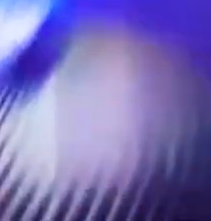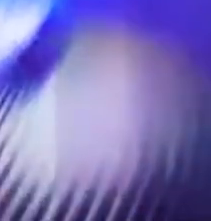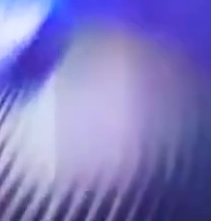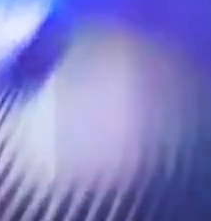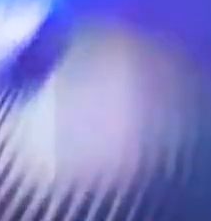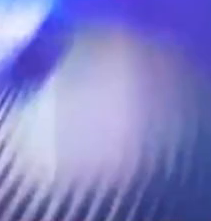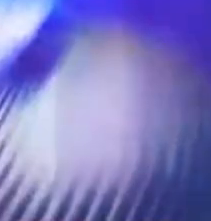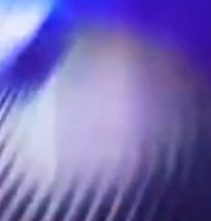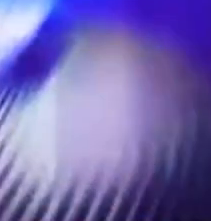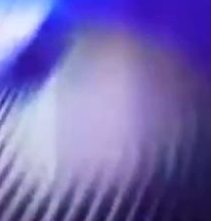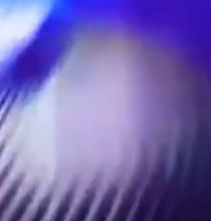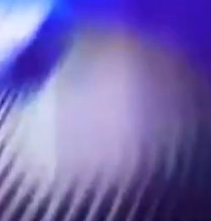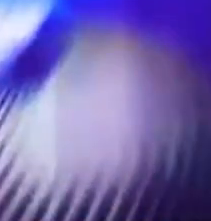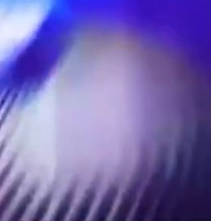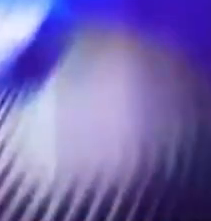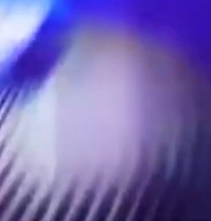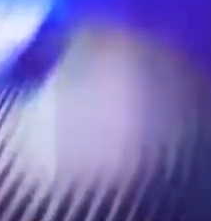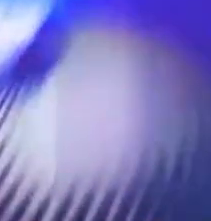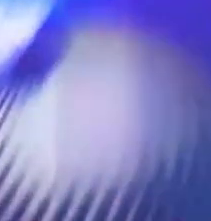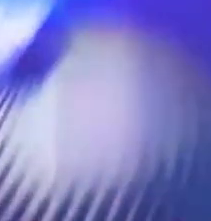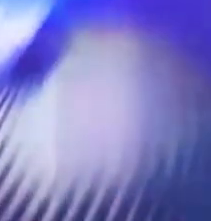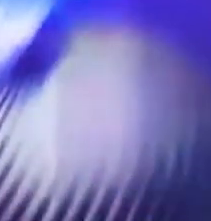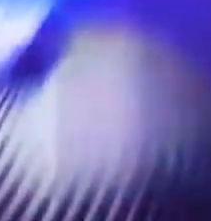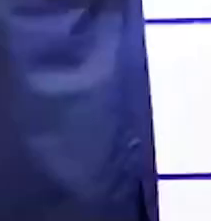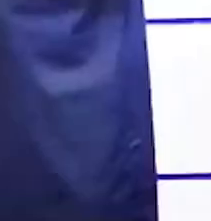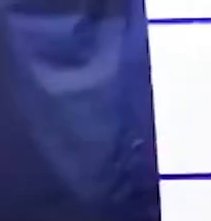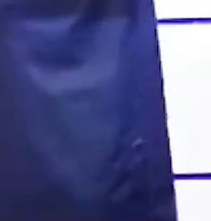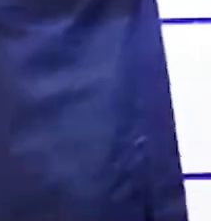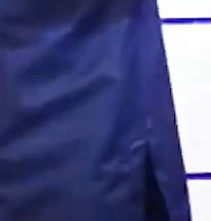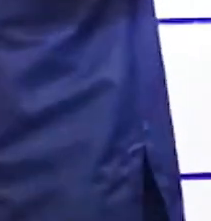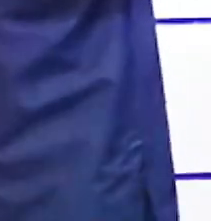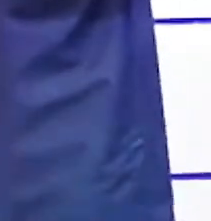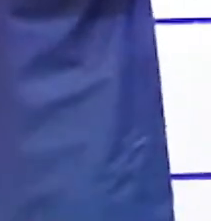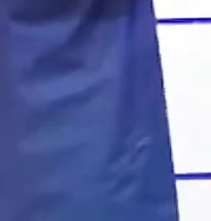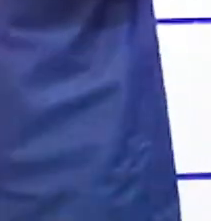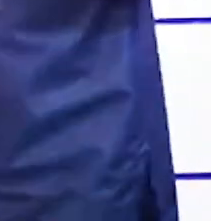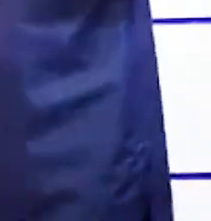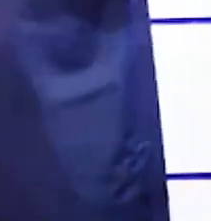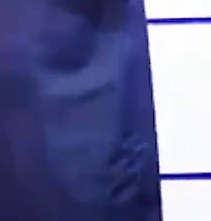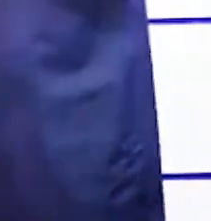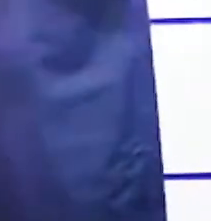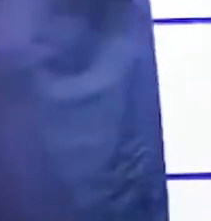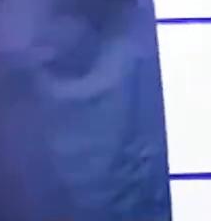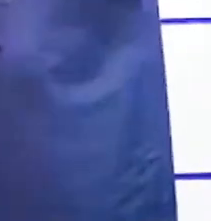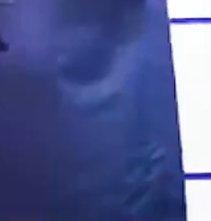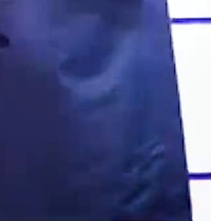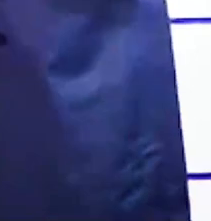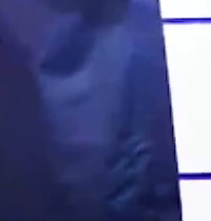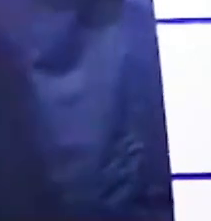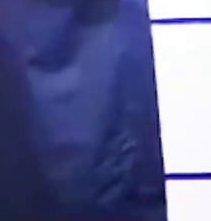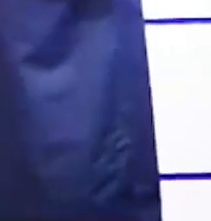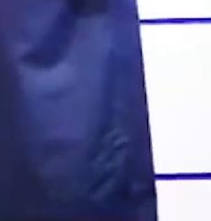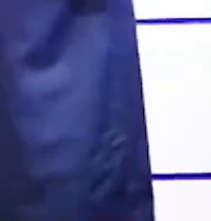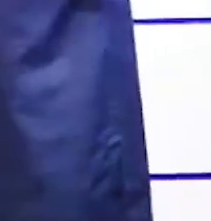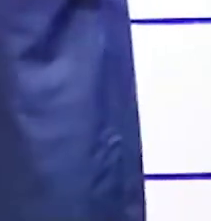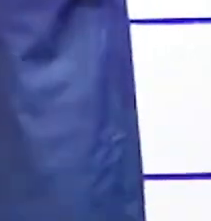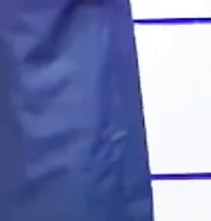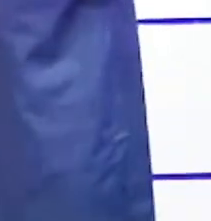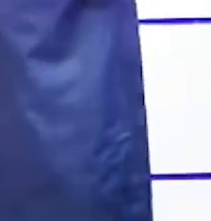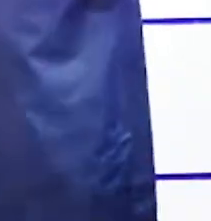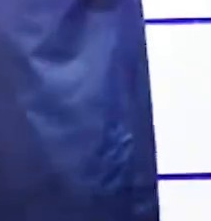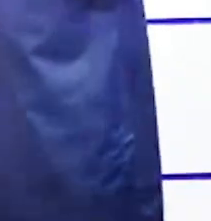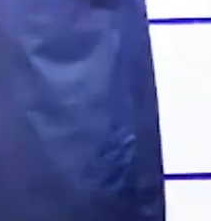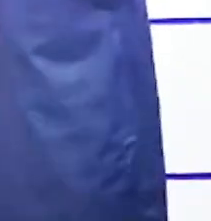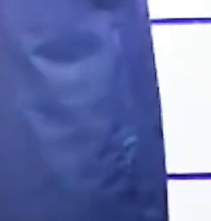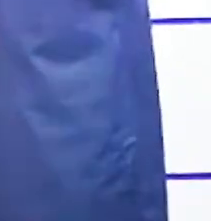or before she could deal with this woman's matter, I should say, messengers came from